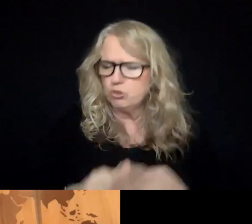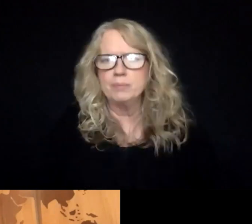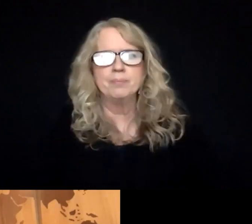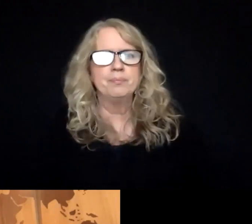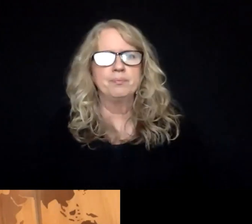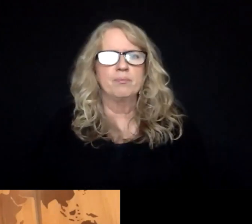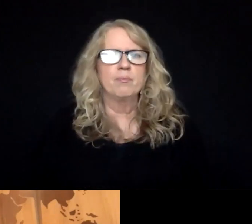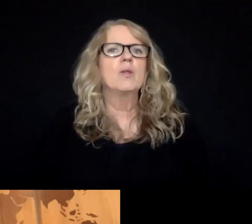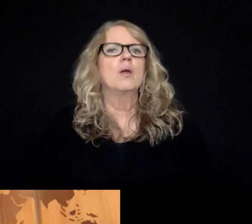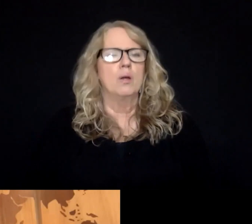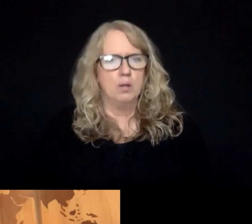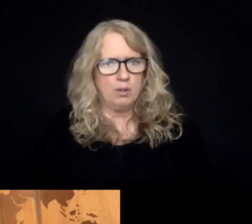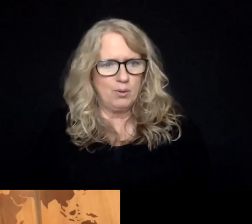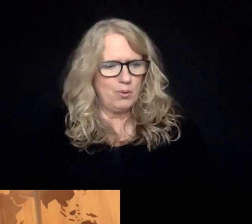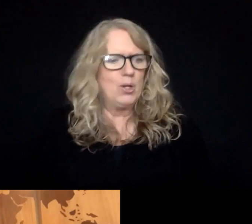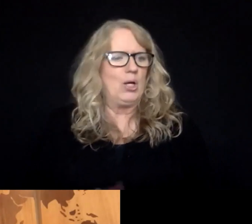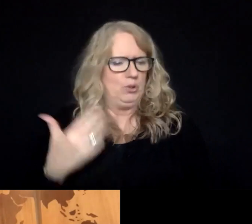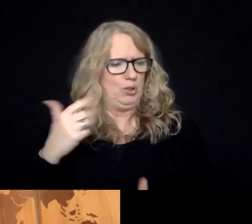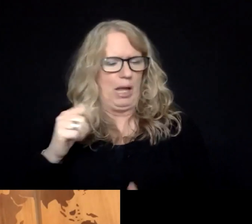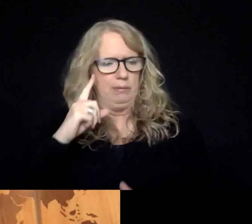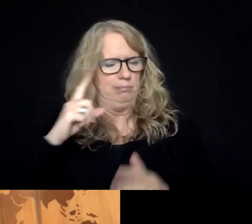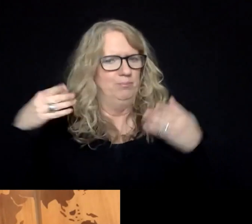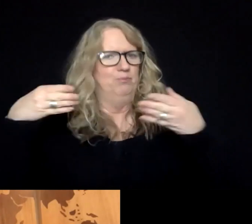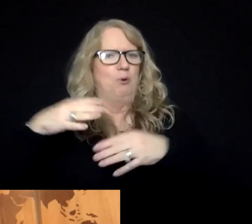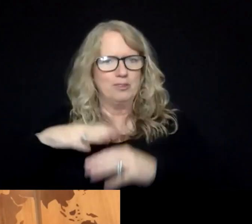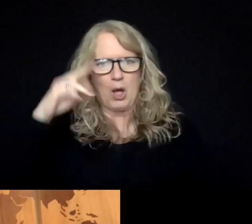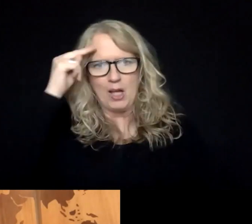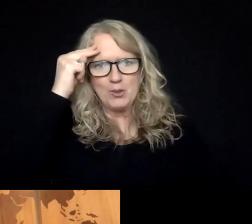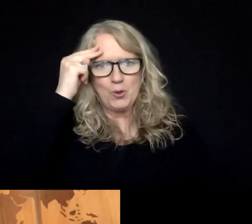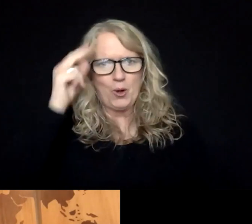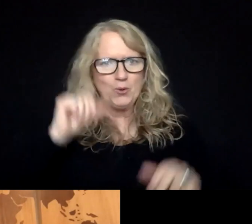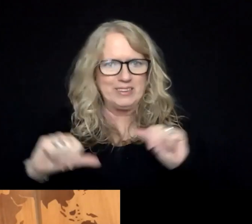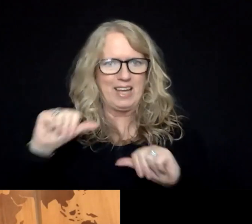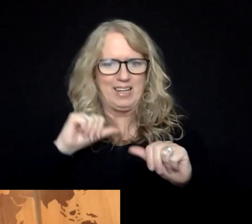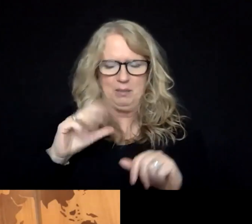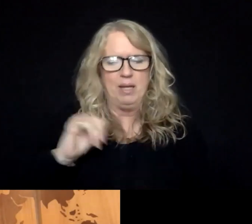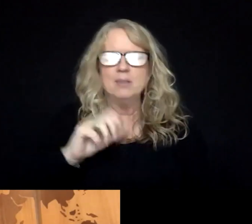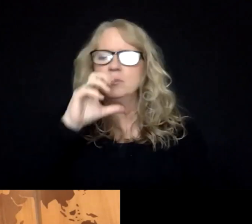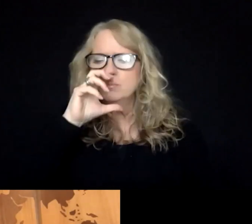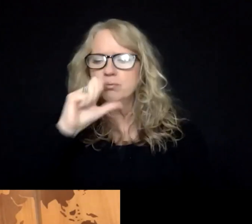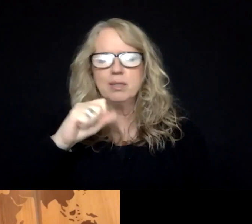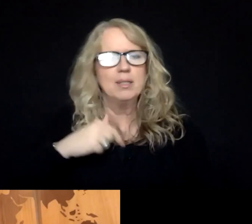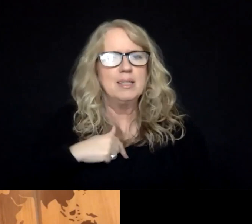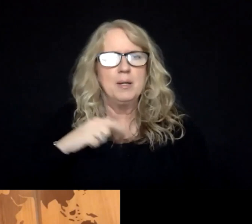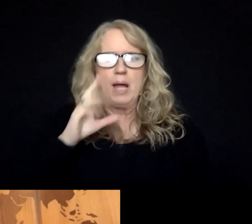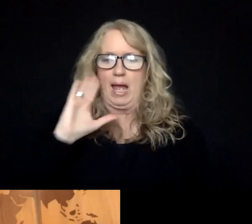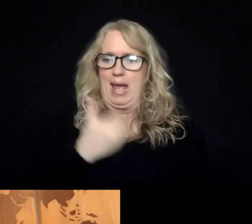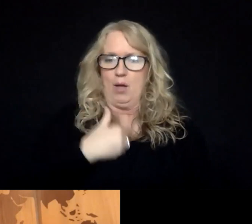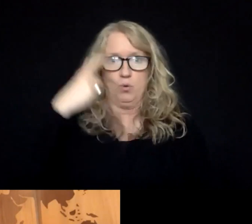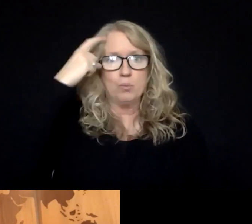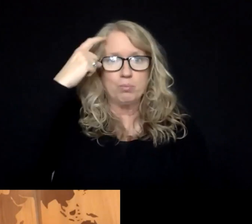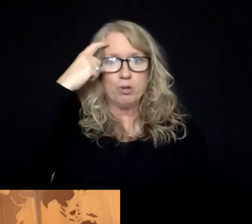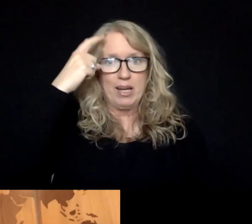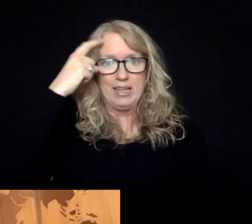get all neurosciency here, I've long been fascinated by the fact that our brains are